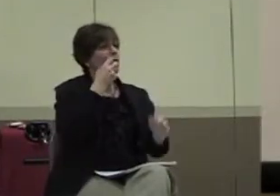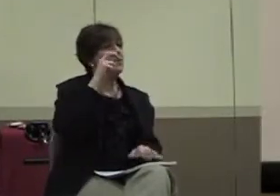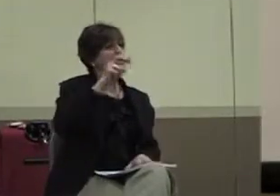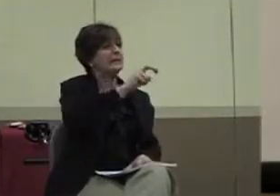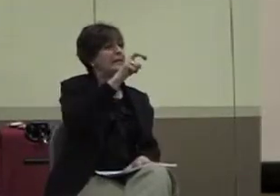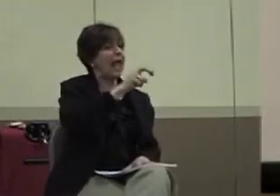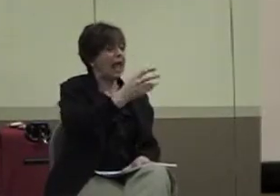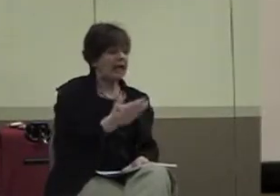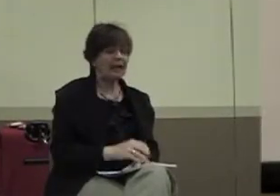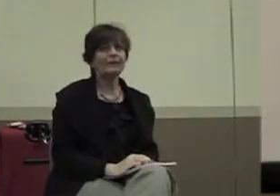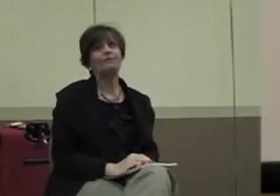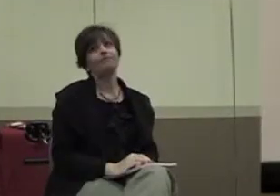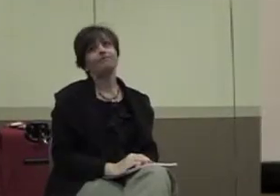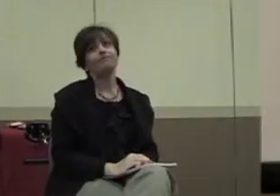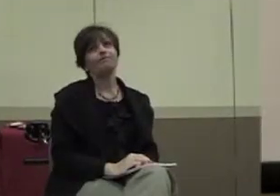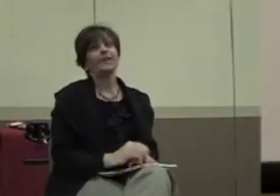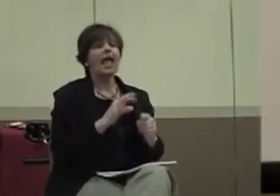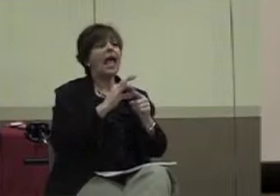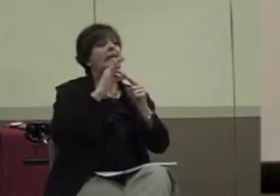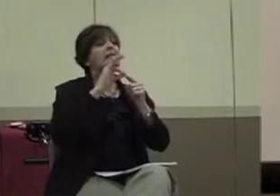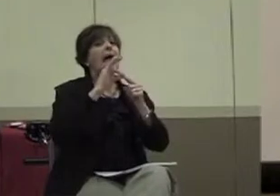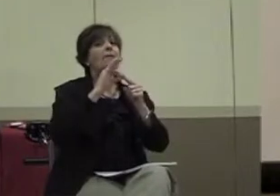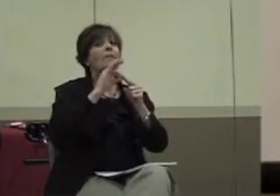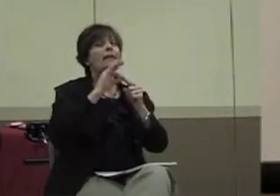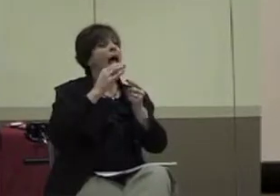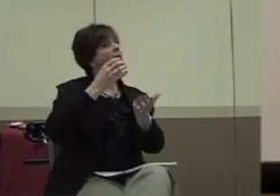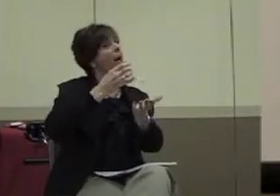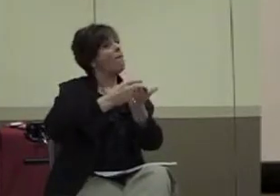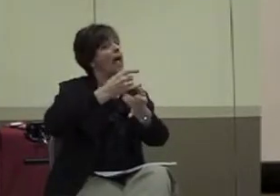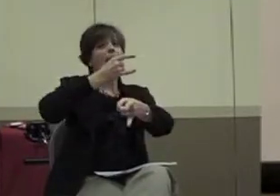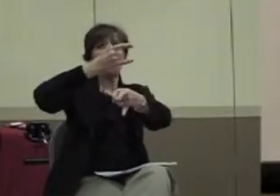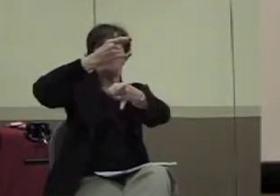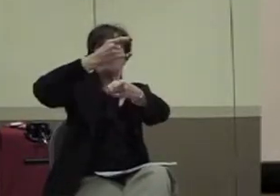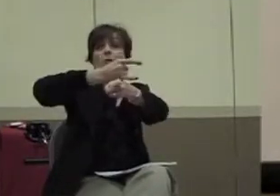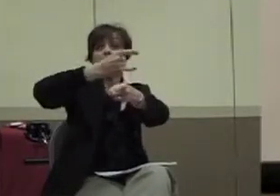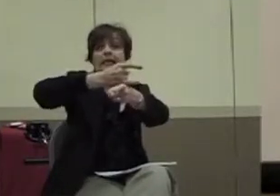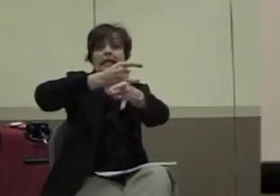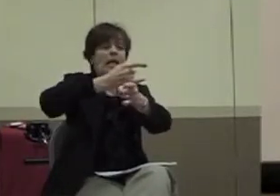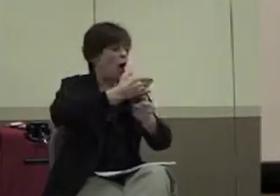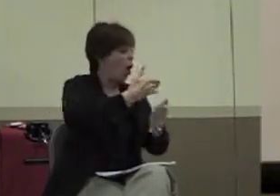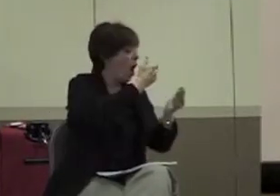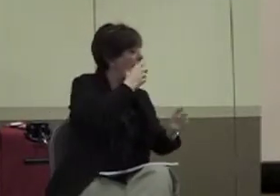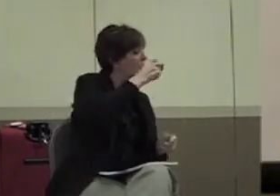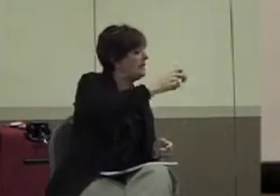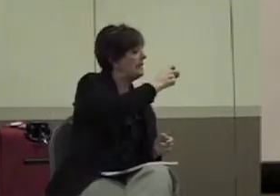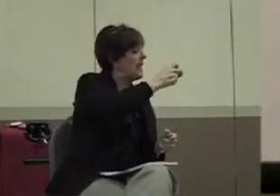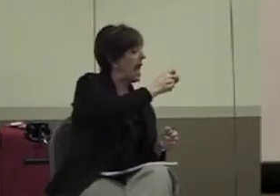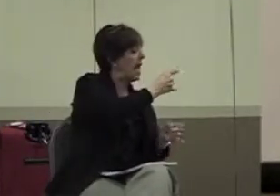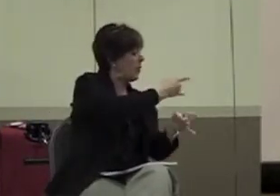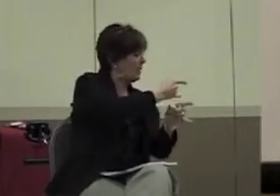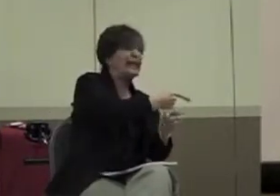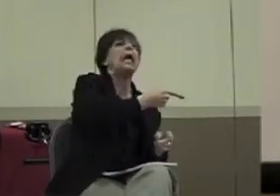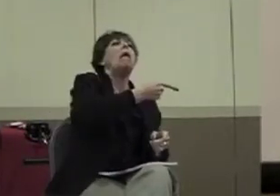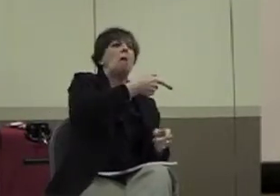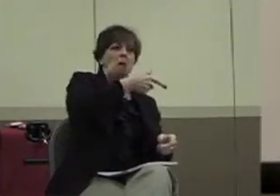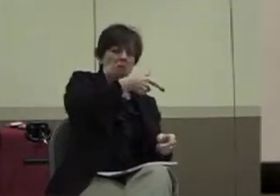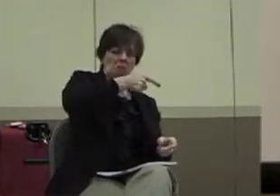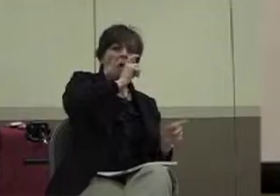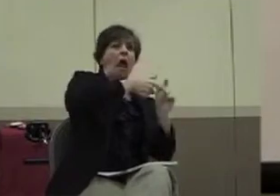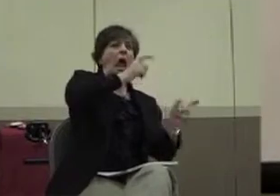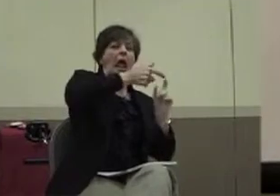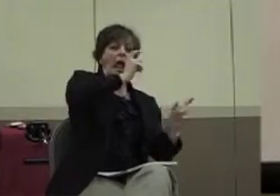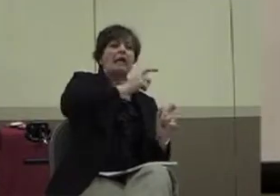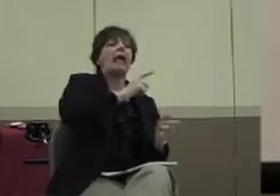snake except a bottle of whiskey. So he offered the snake some whiskey, and the snake greedily drank some and then